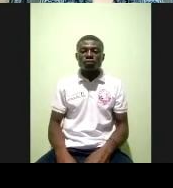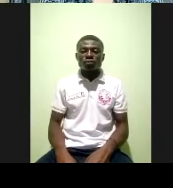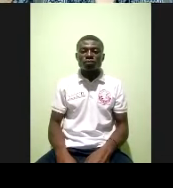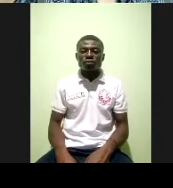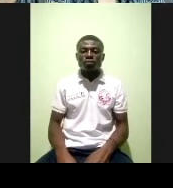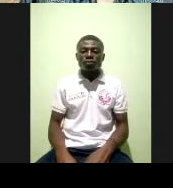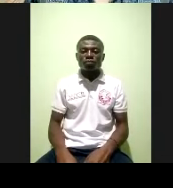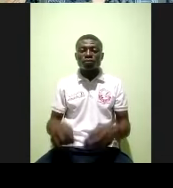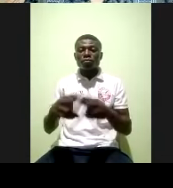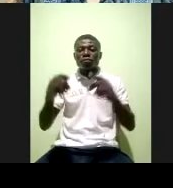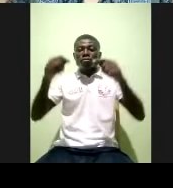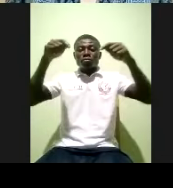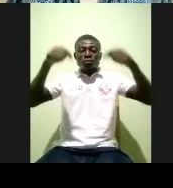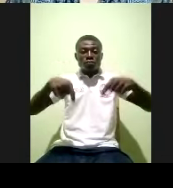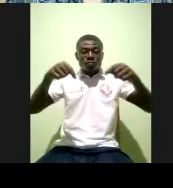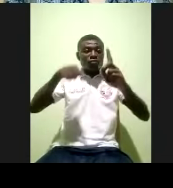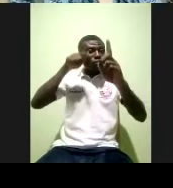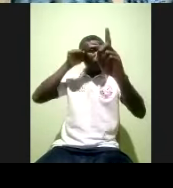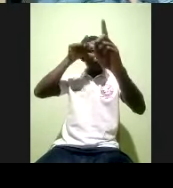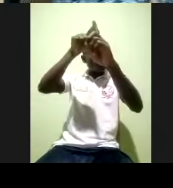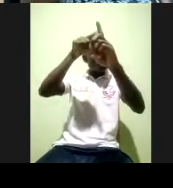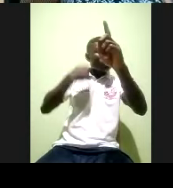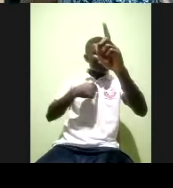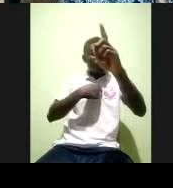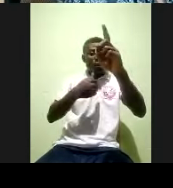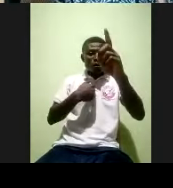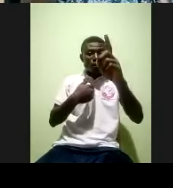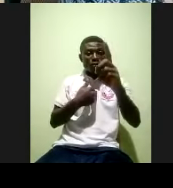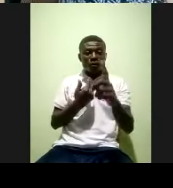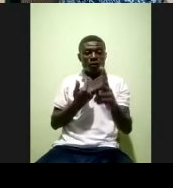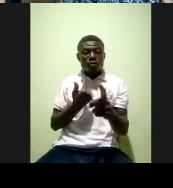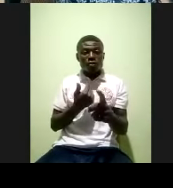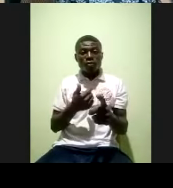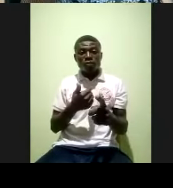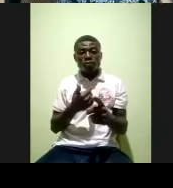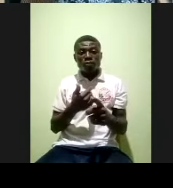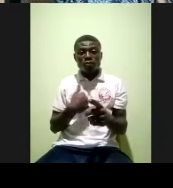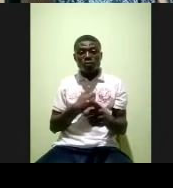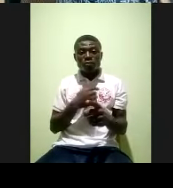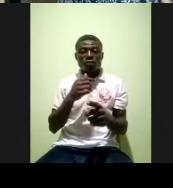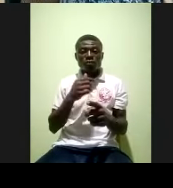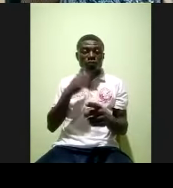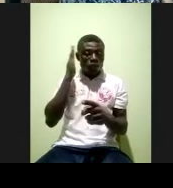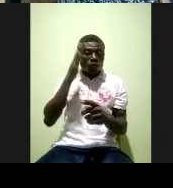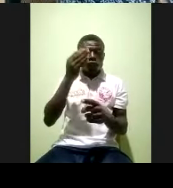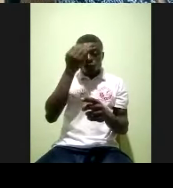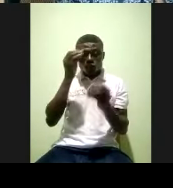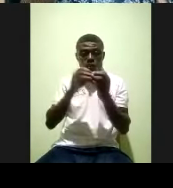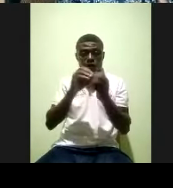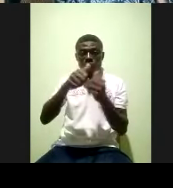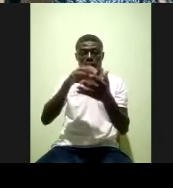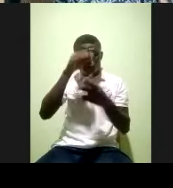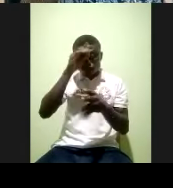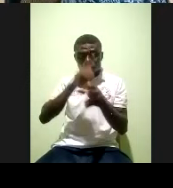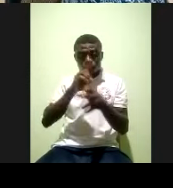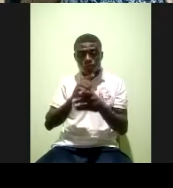today in our agenda, we yesterday did the overview of learning disabilities. Today we are going